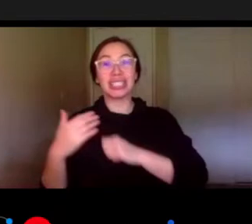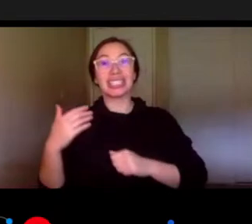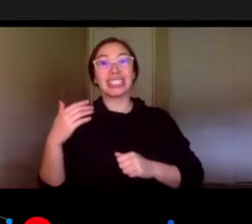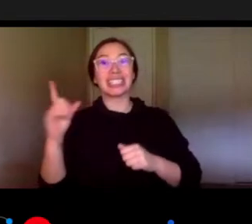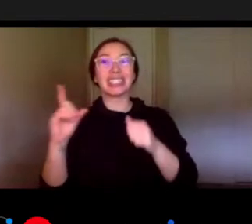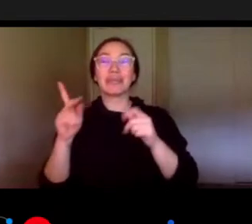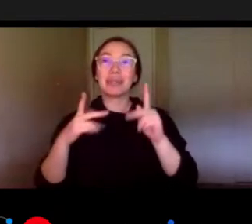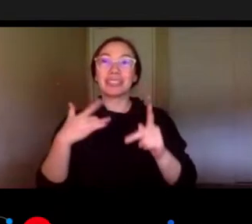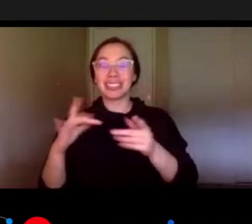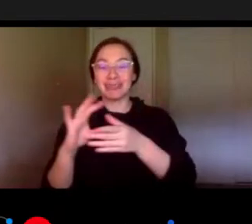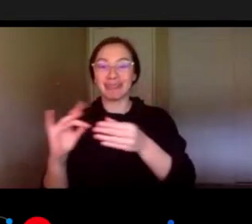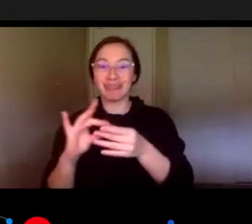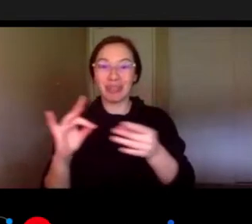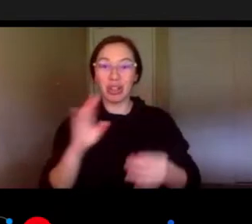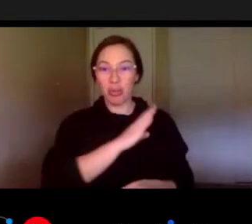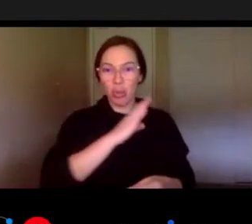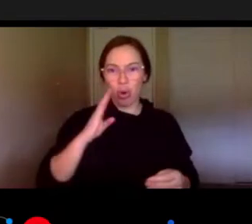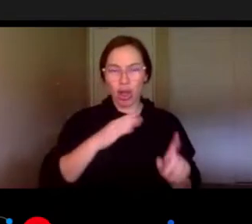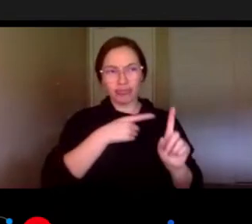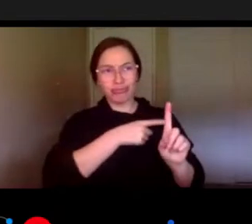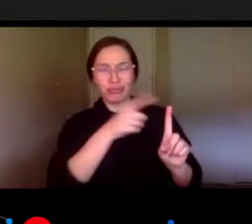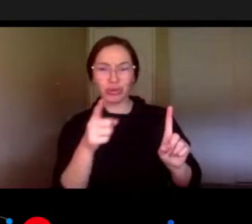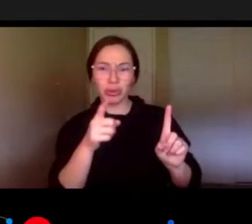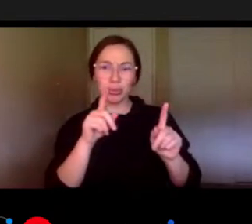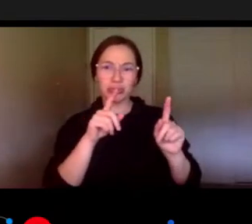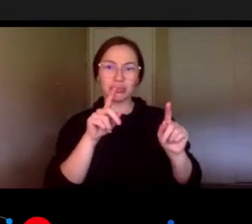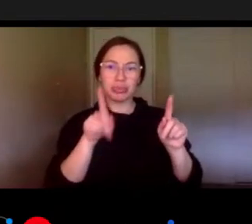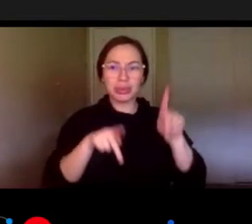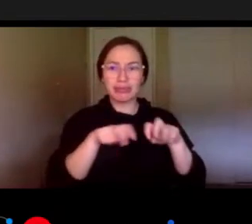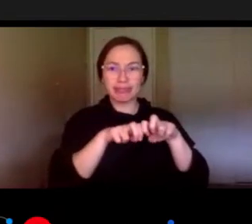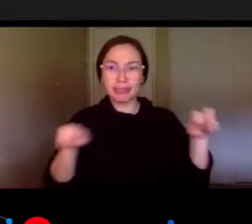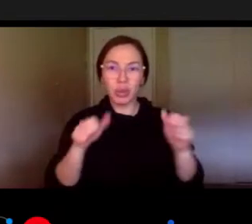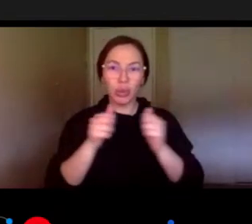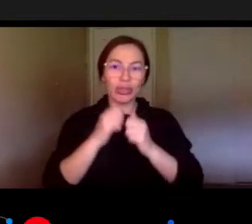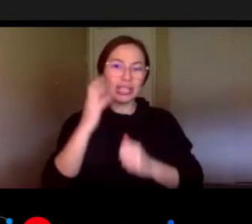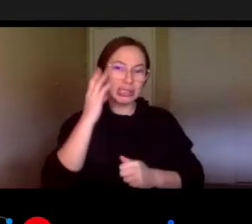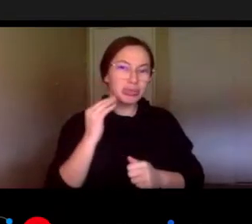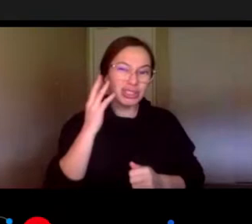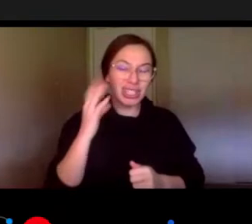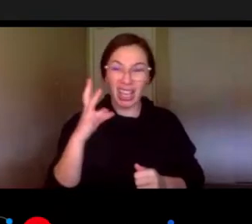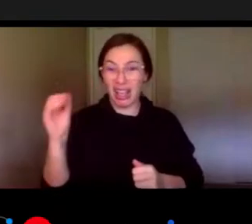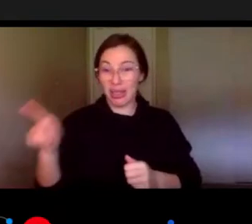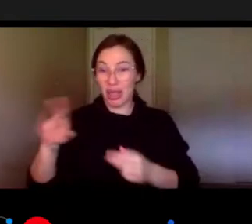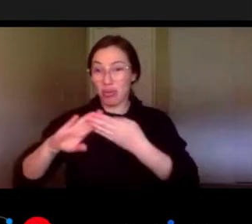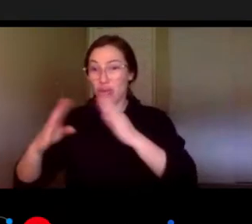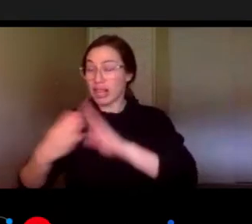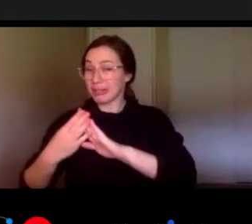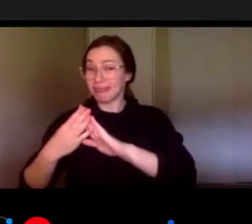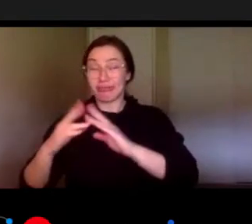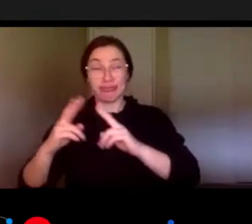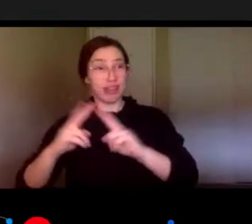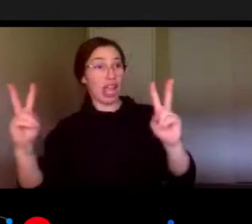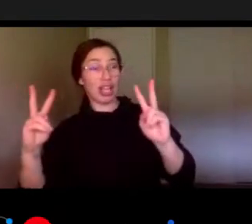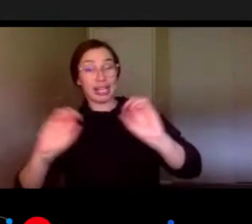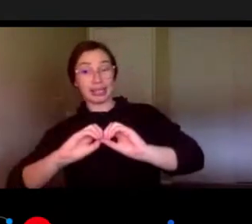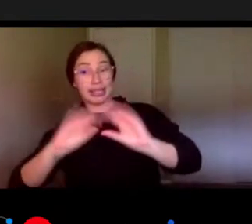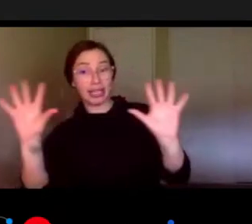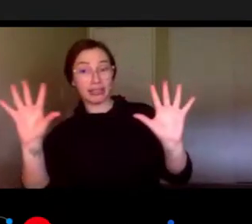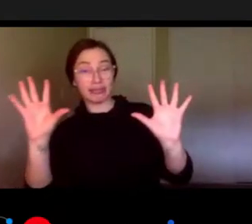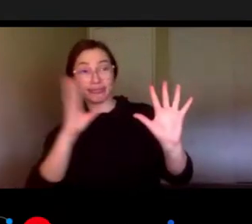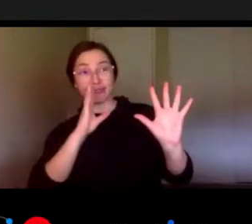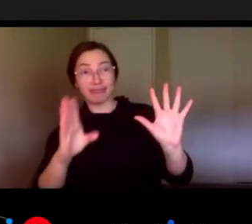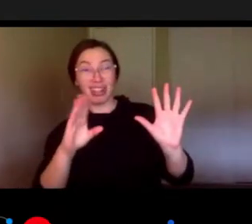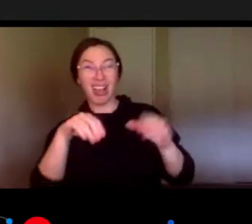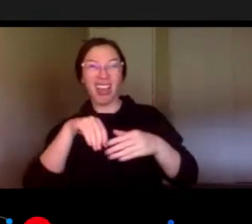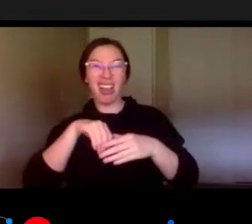that, first of all, with the experience and the community spoke loud and clear, I'll say this, in the